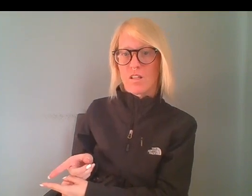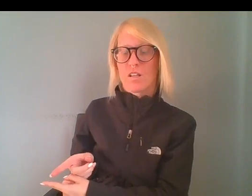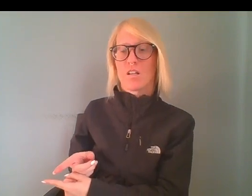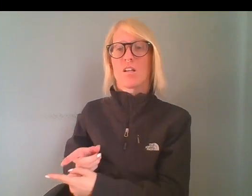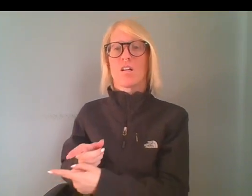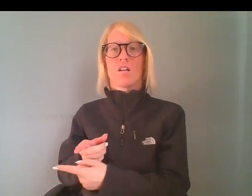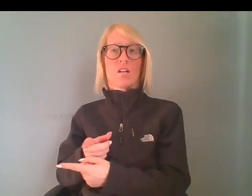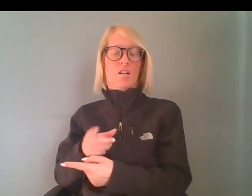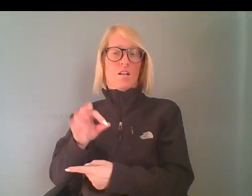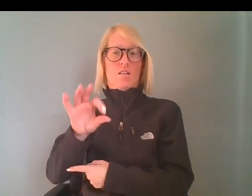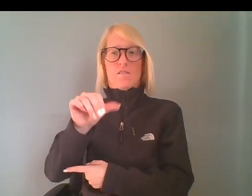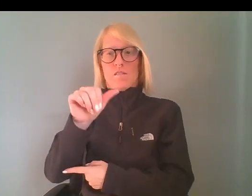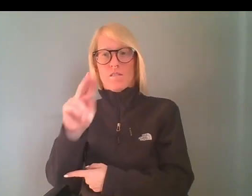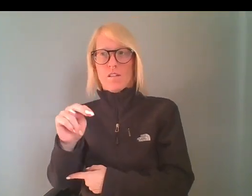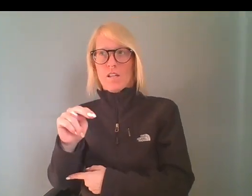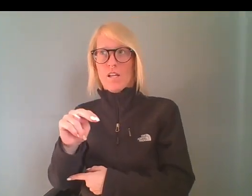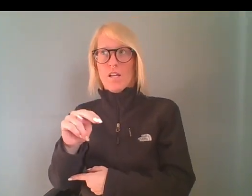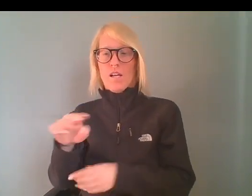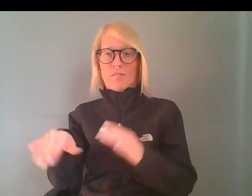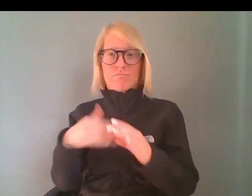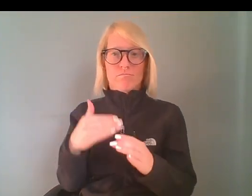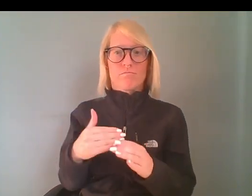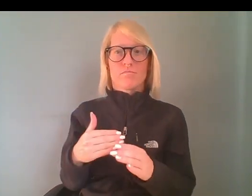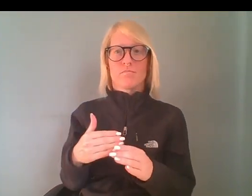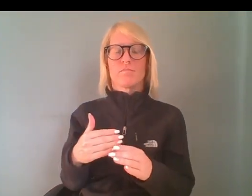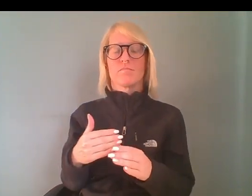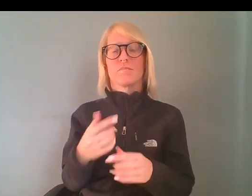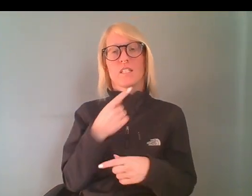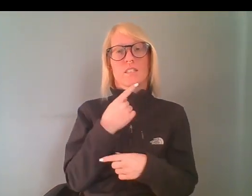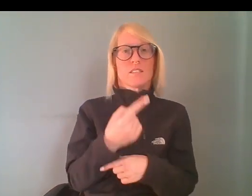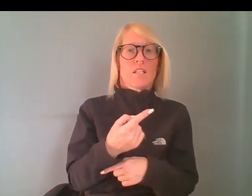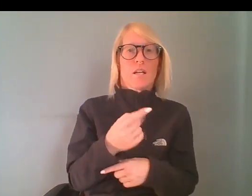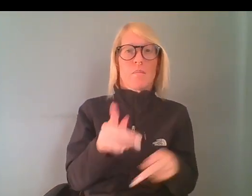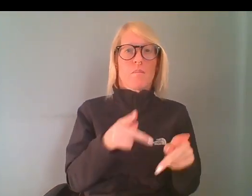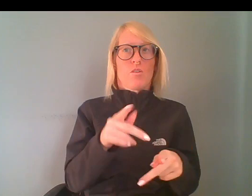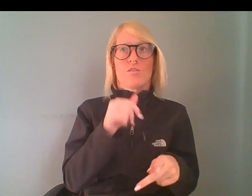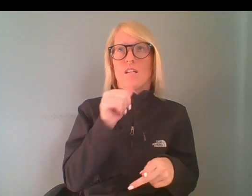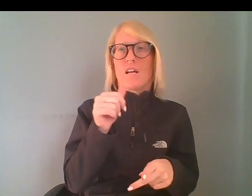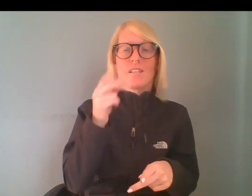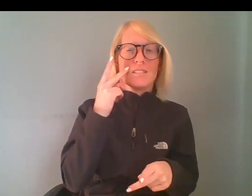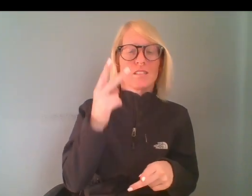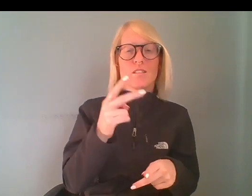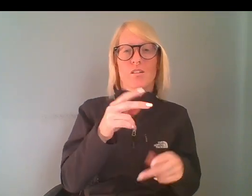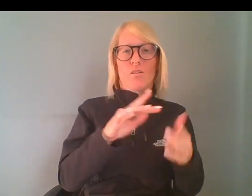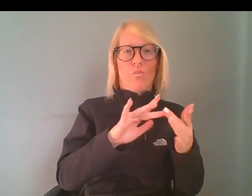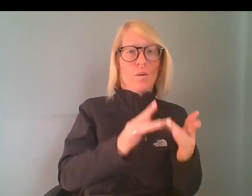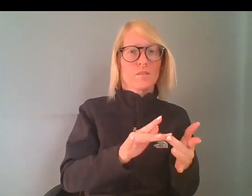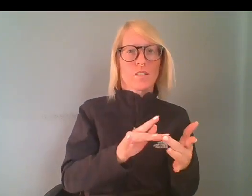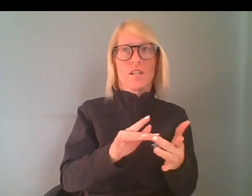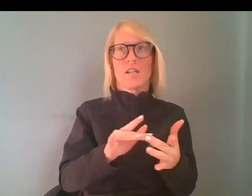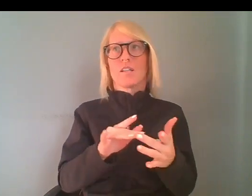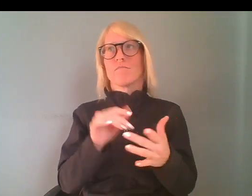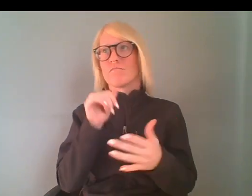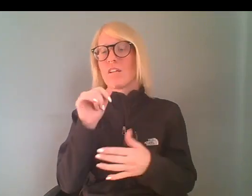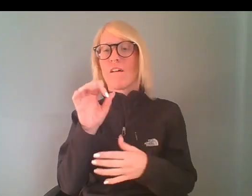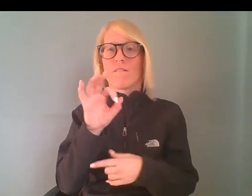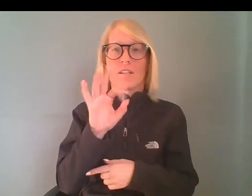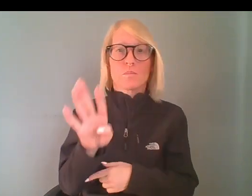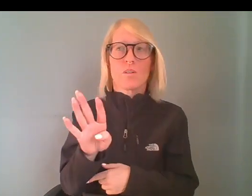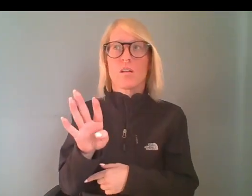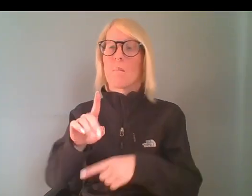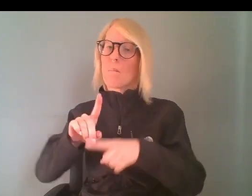well. So if people, let's say people haven't come to our website, they don't know we're on Facebook, but they've stumbled on our blog